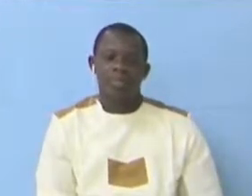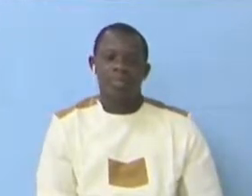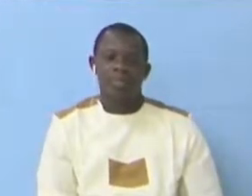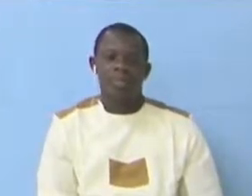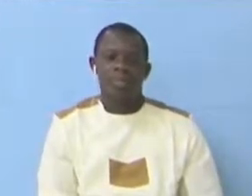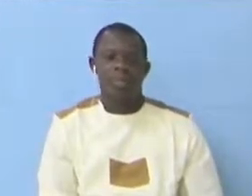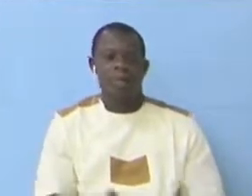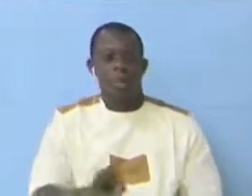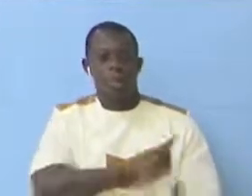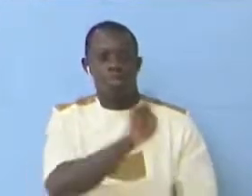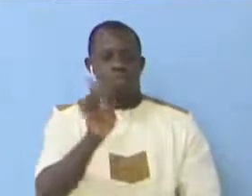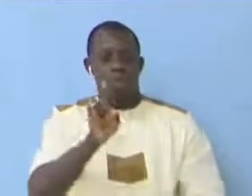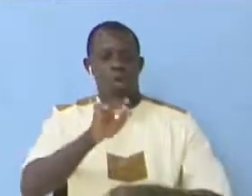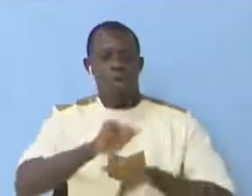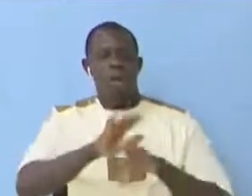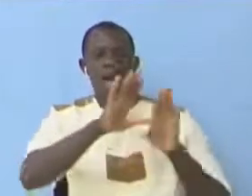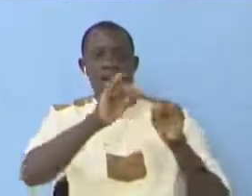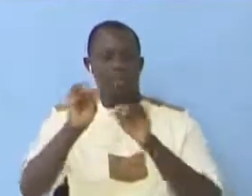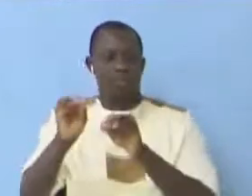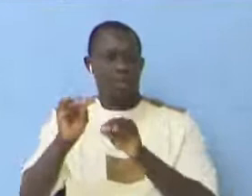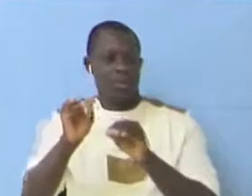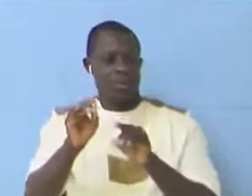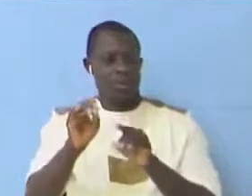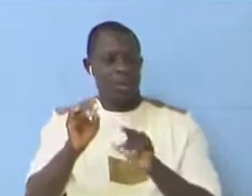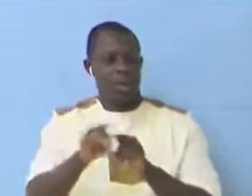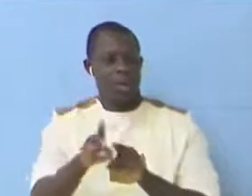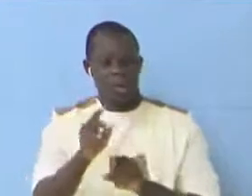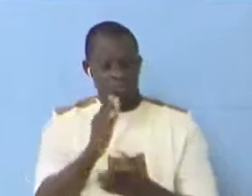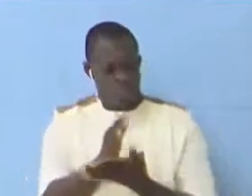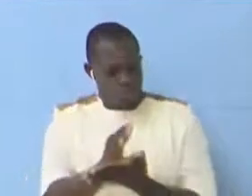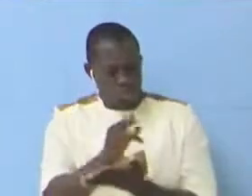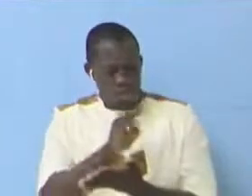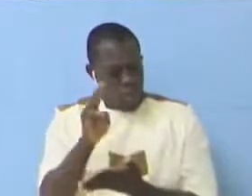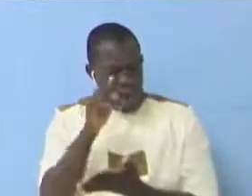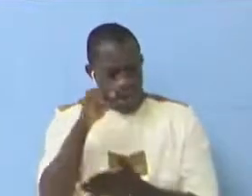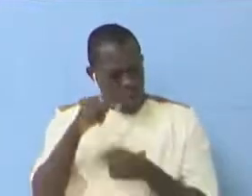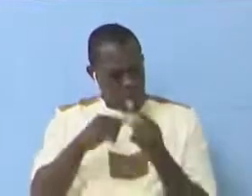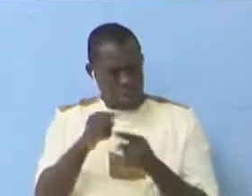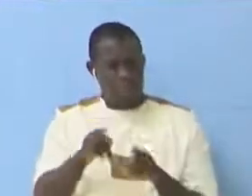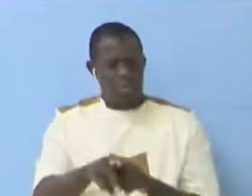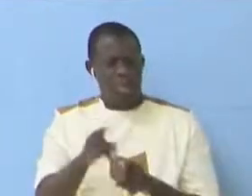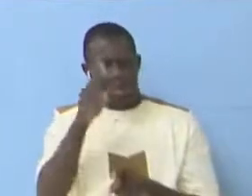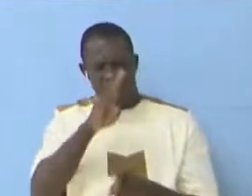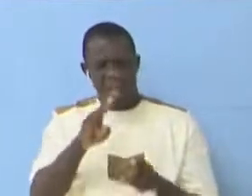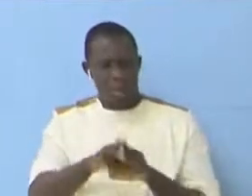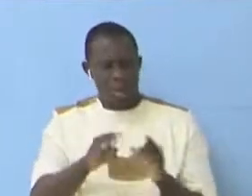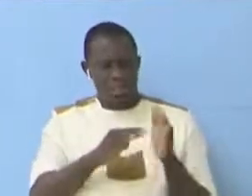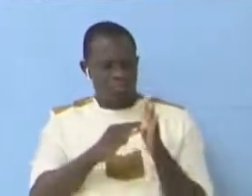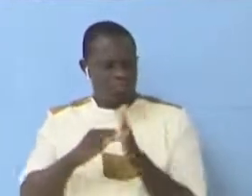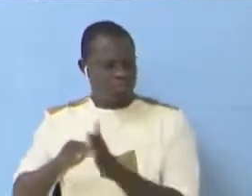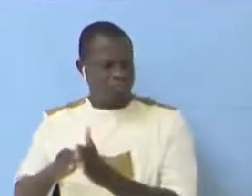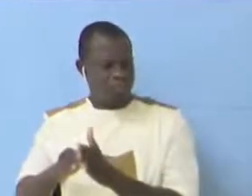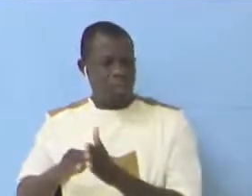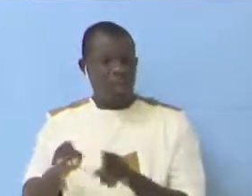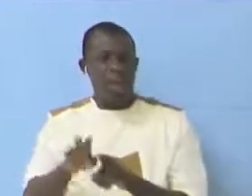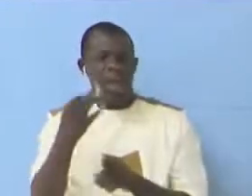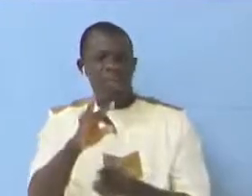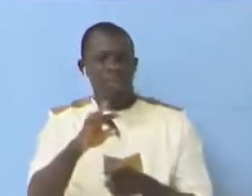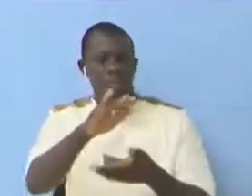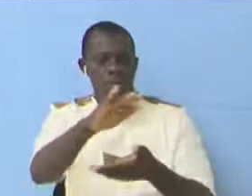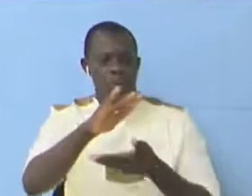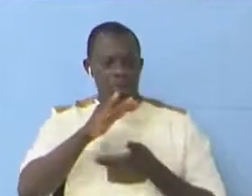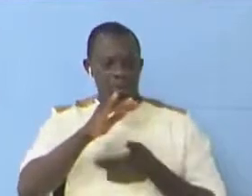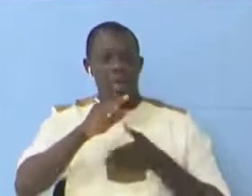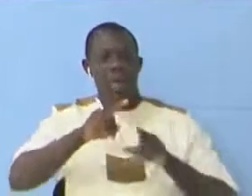We are on an operation, so I'm not too sure, but then he kind of brushed me aside, as if he was receiving different